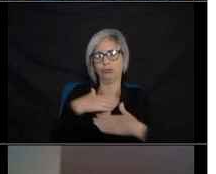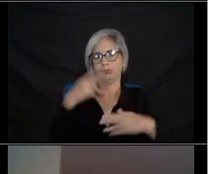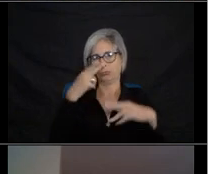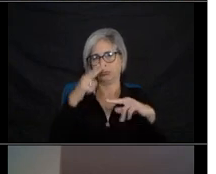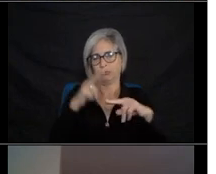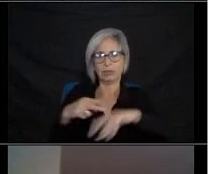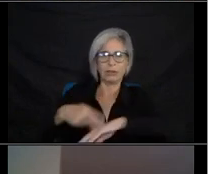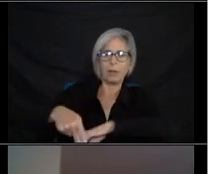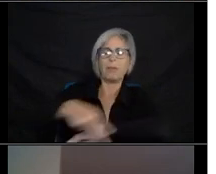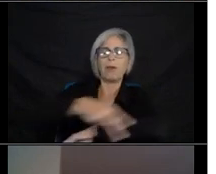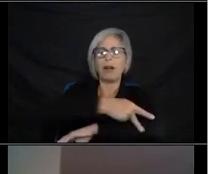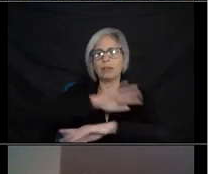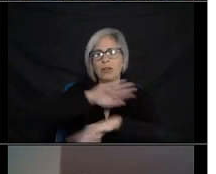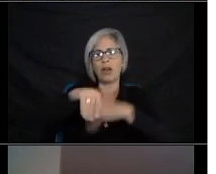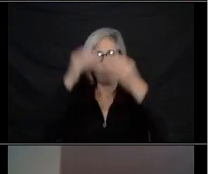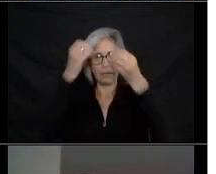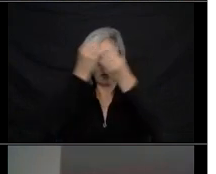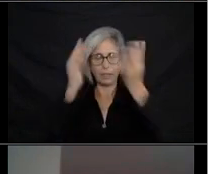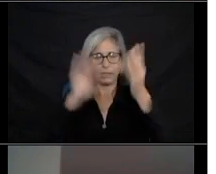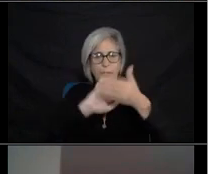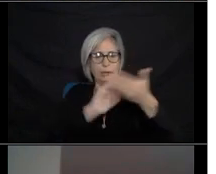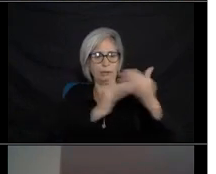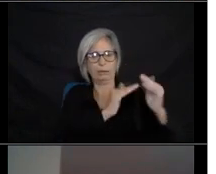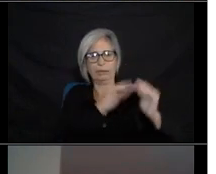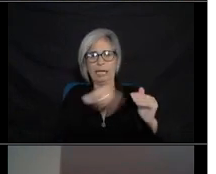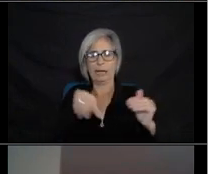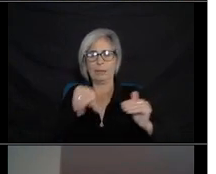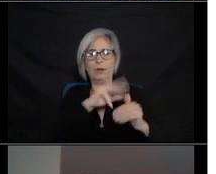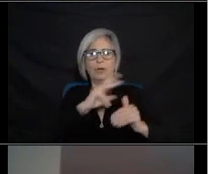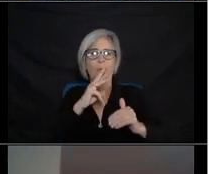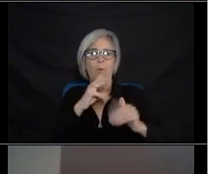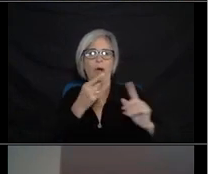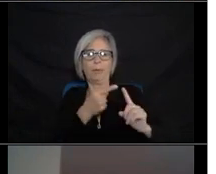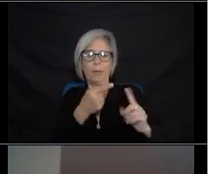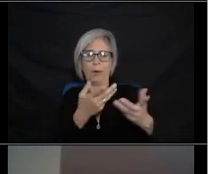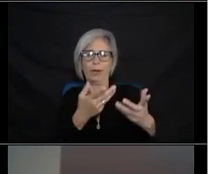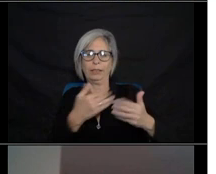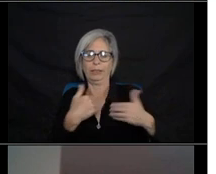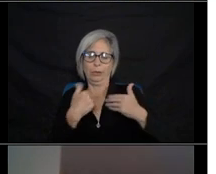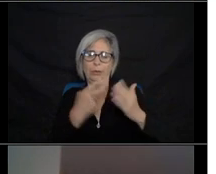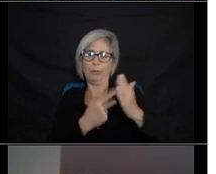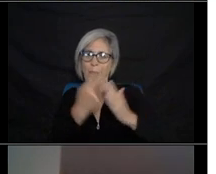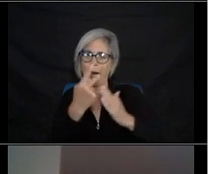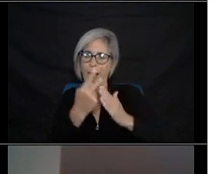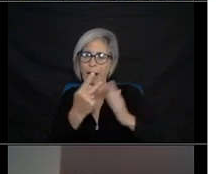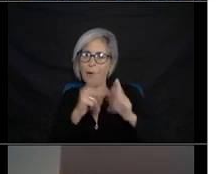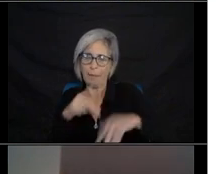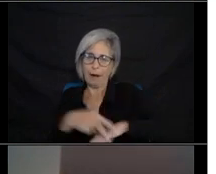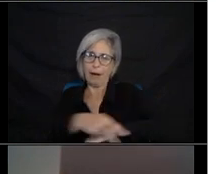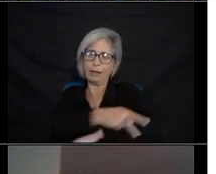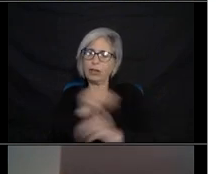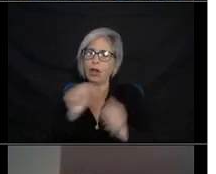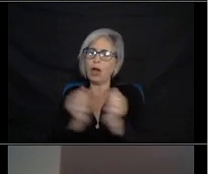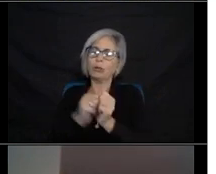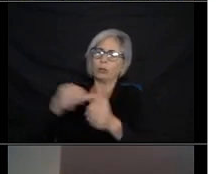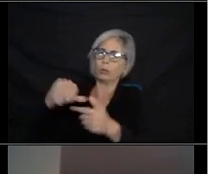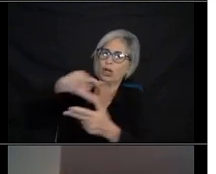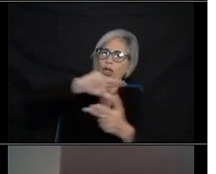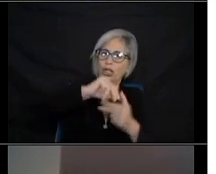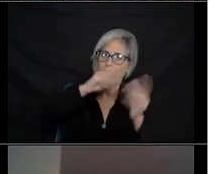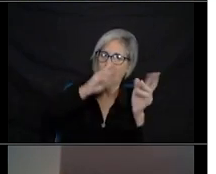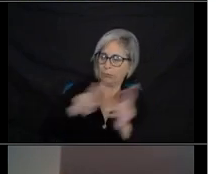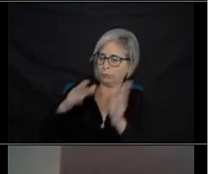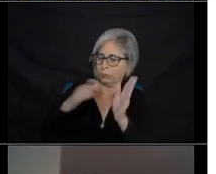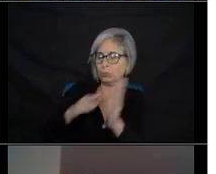you information about all our neighborhood, community, waterfront, conservation, and special use parks. And then we have the hurricane prep tab. This